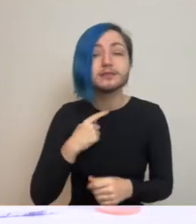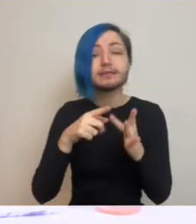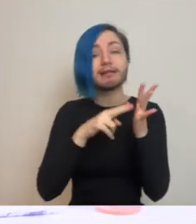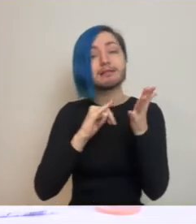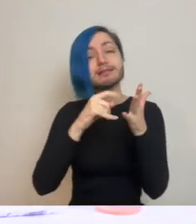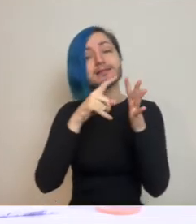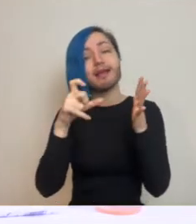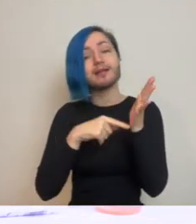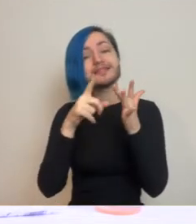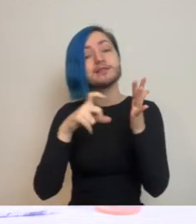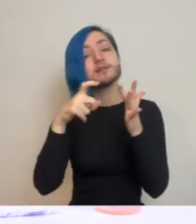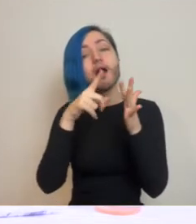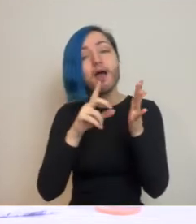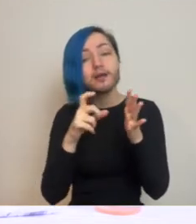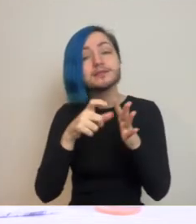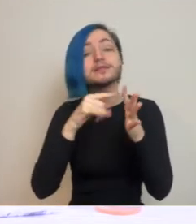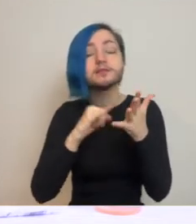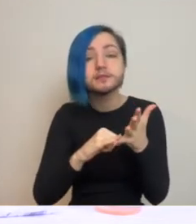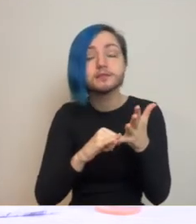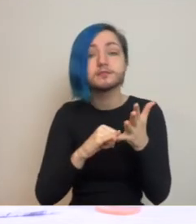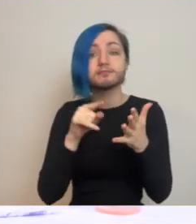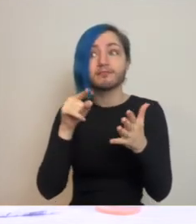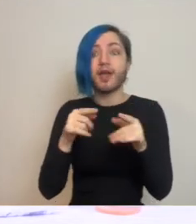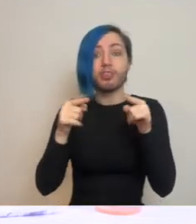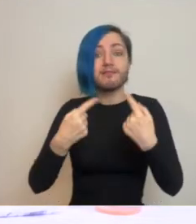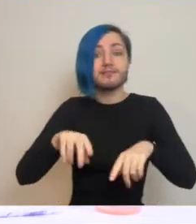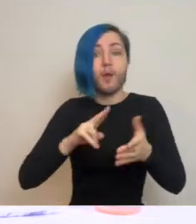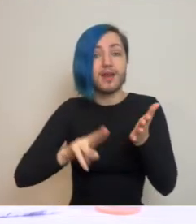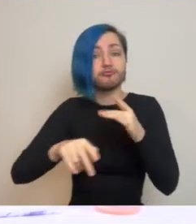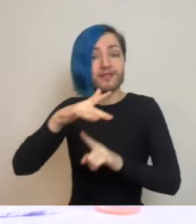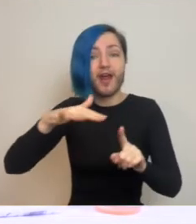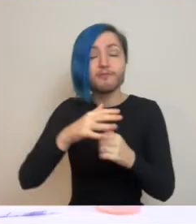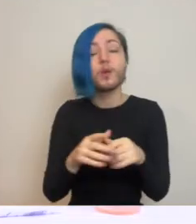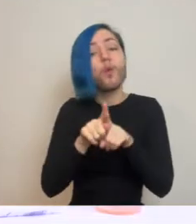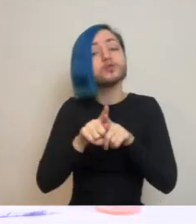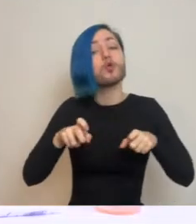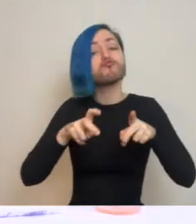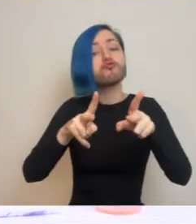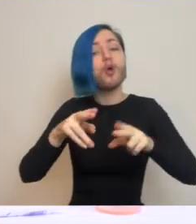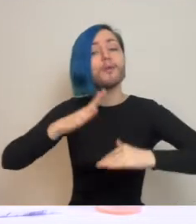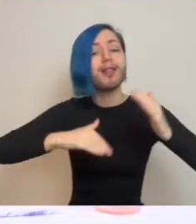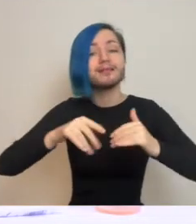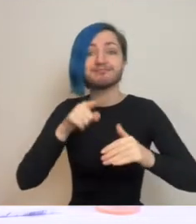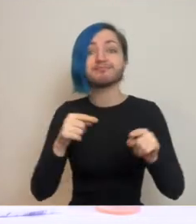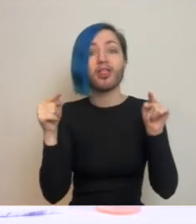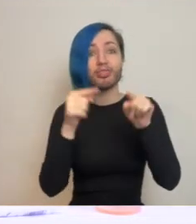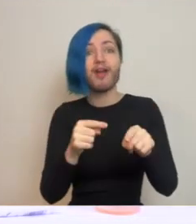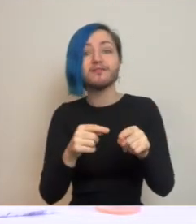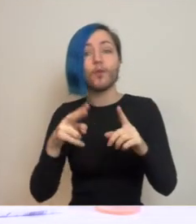our natural environment, and building roads, I think, probably is also a threat to the natural